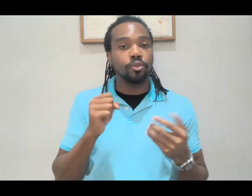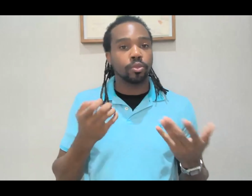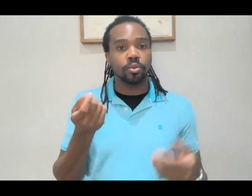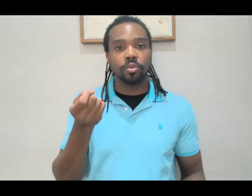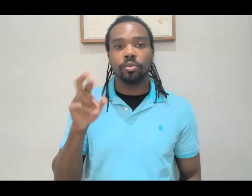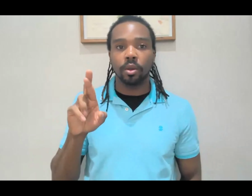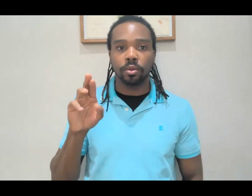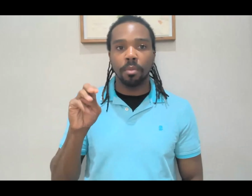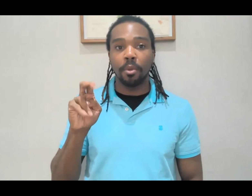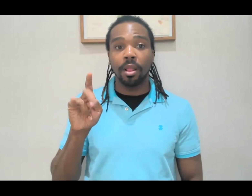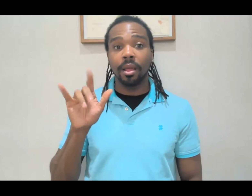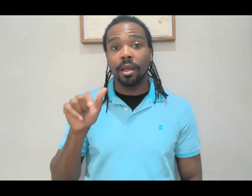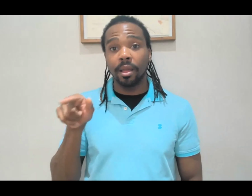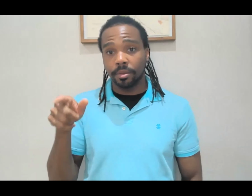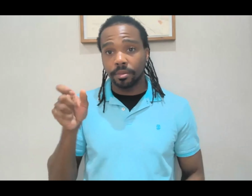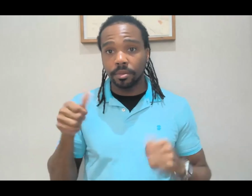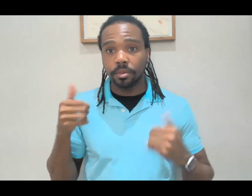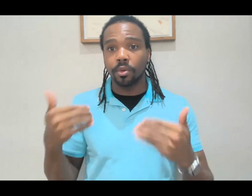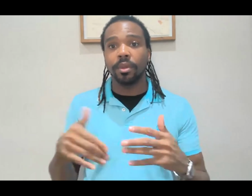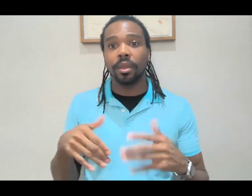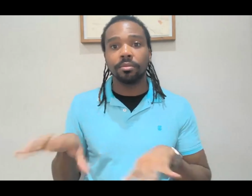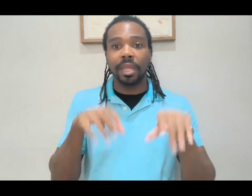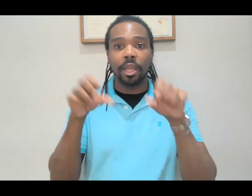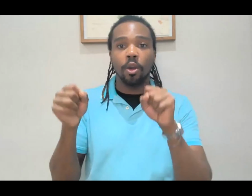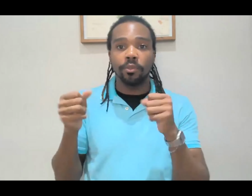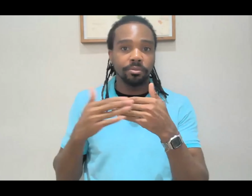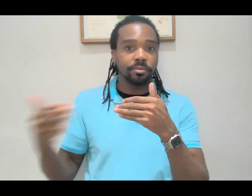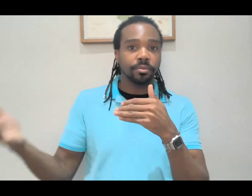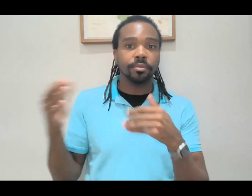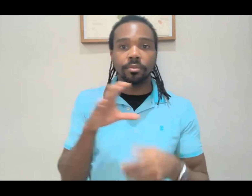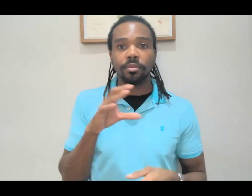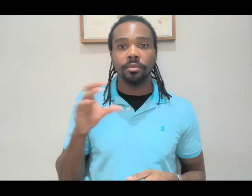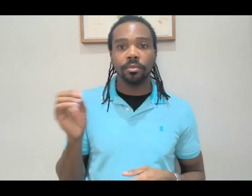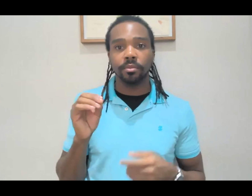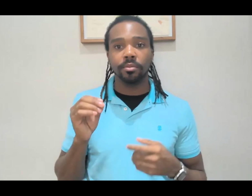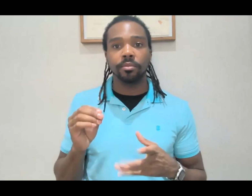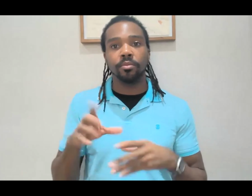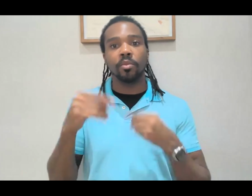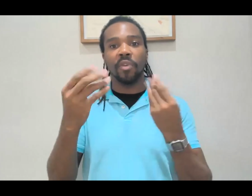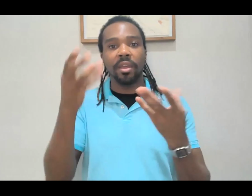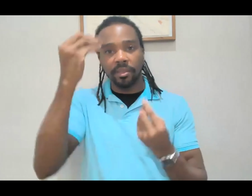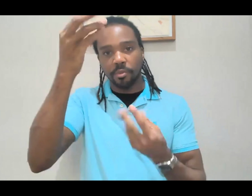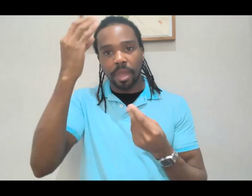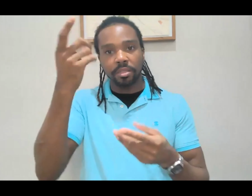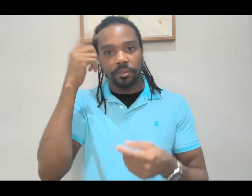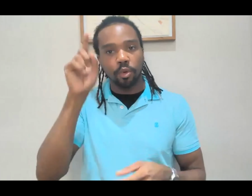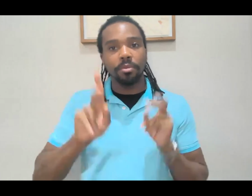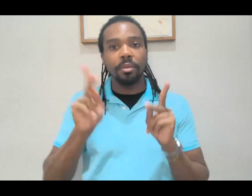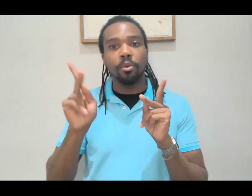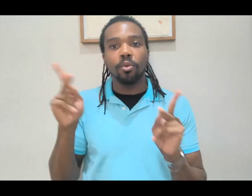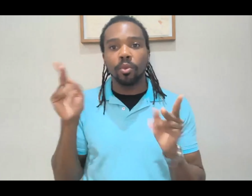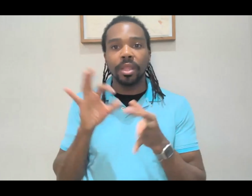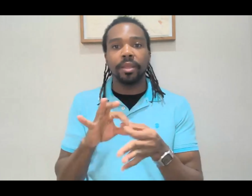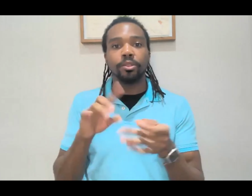Mangla can take over from here and provide some information for people